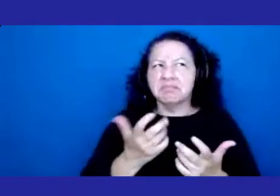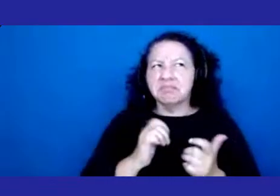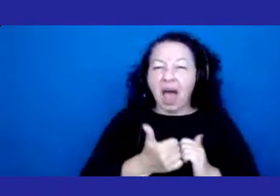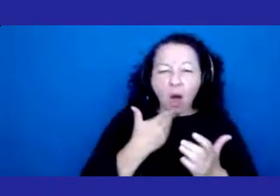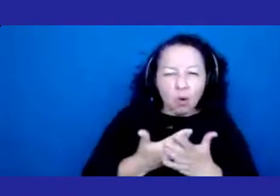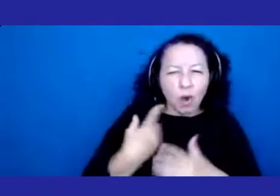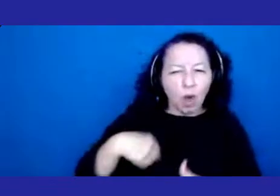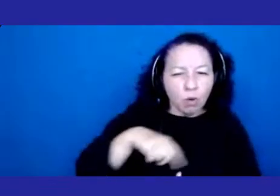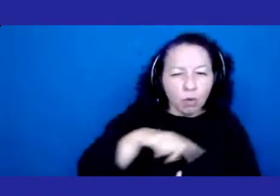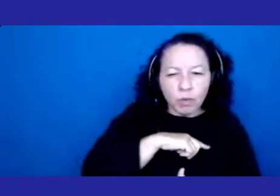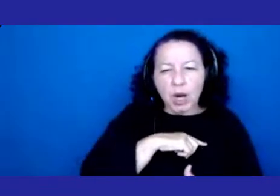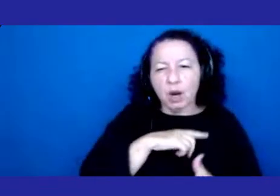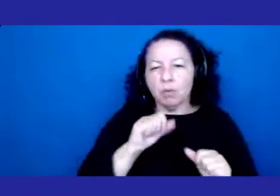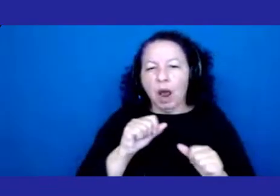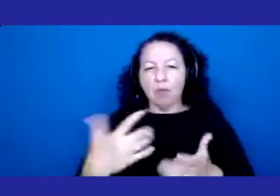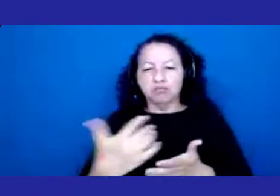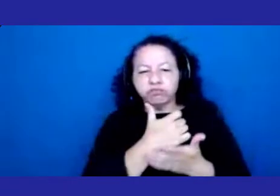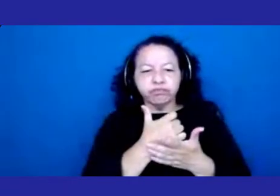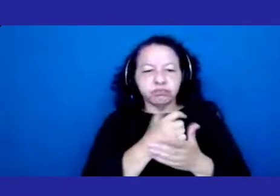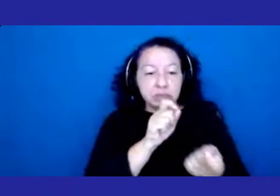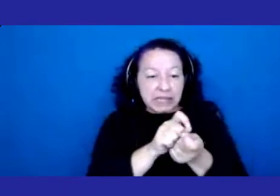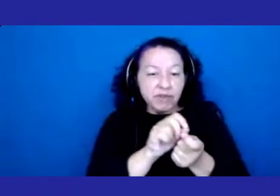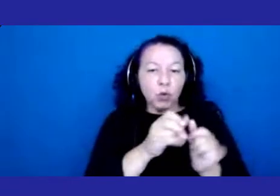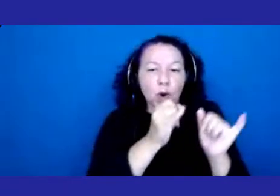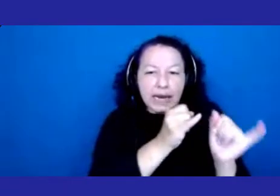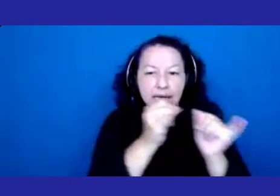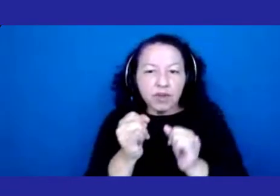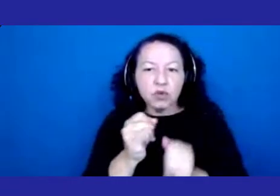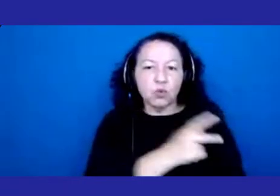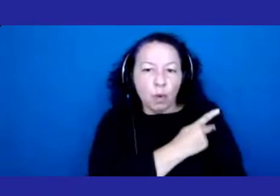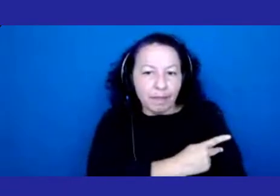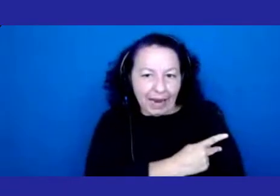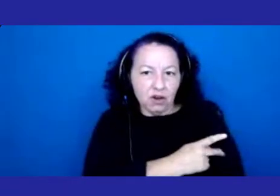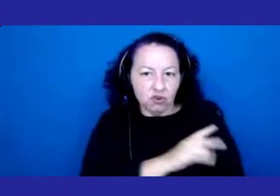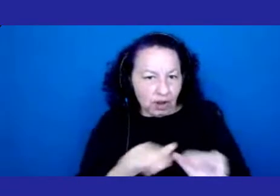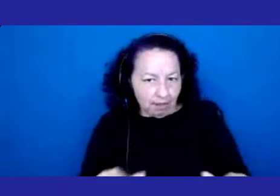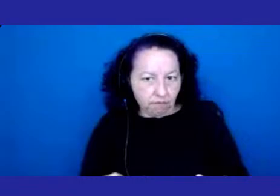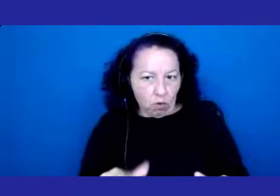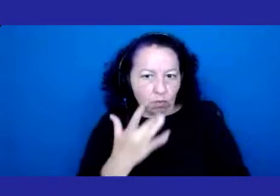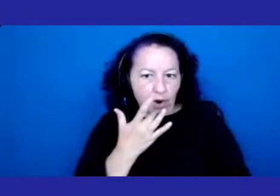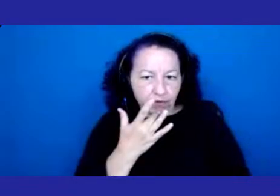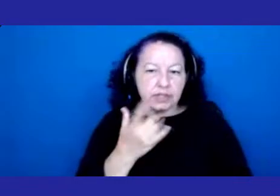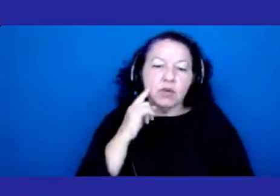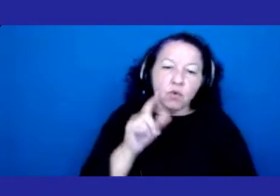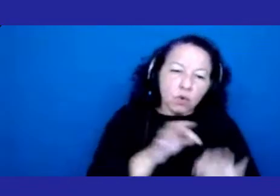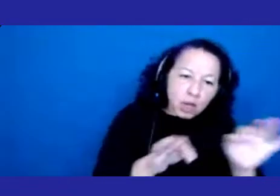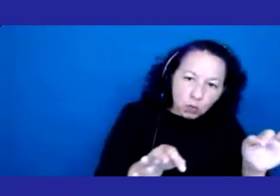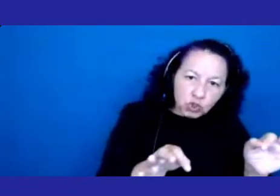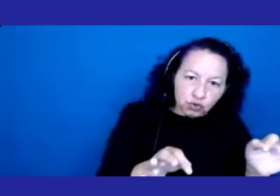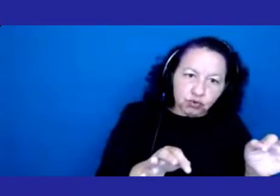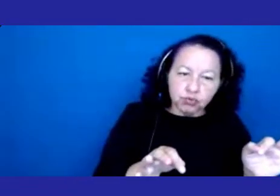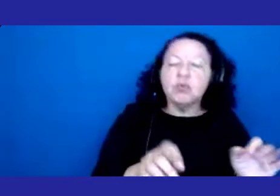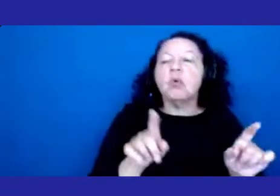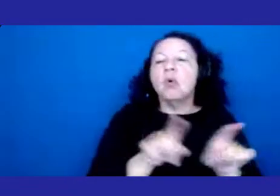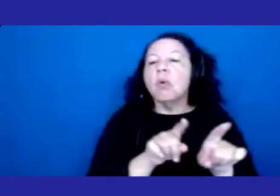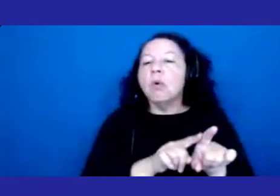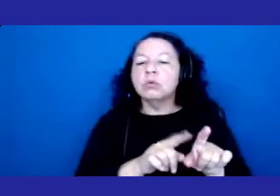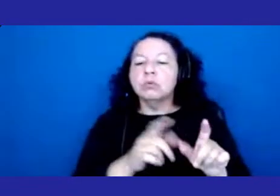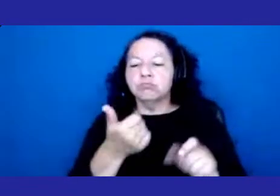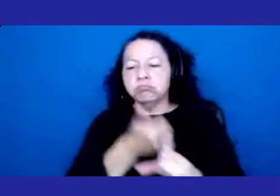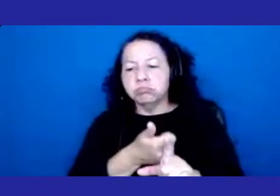capturing specific or individual patient level preferences for language, as well as